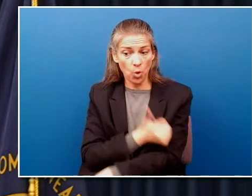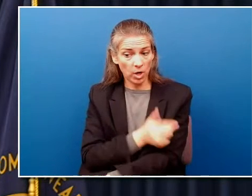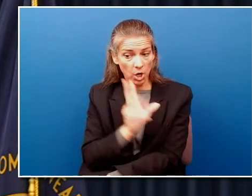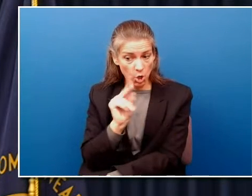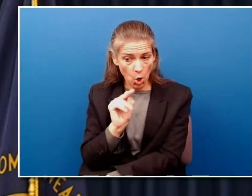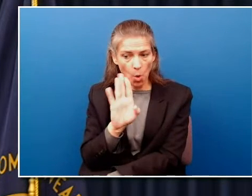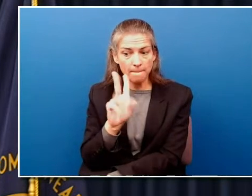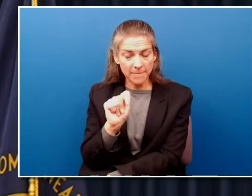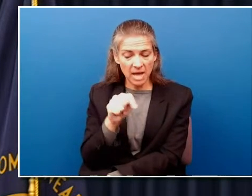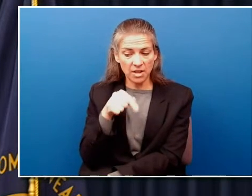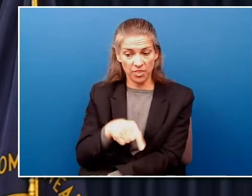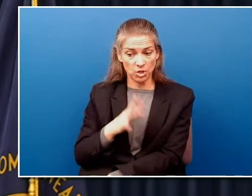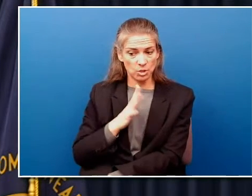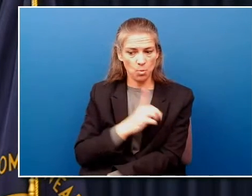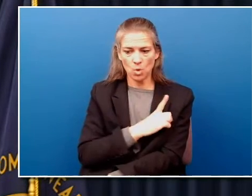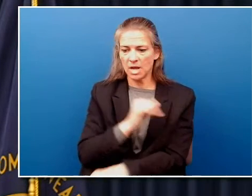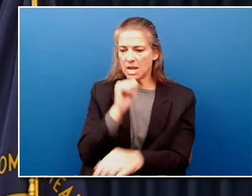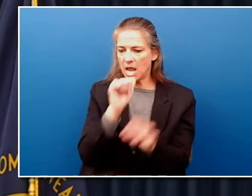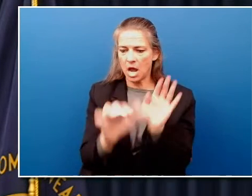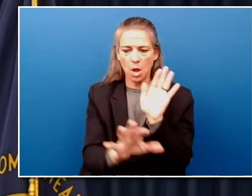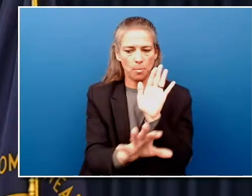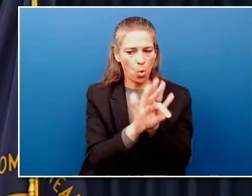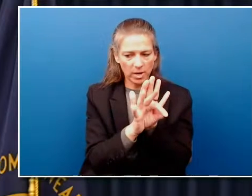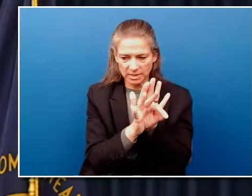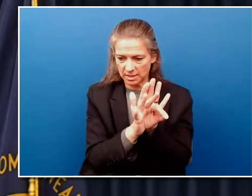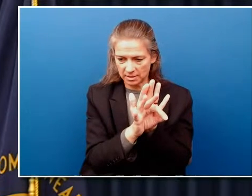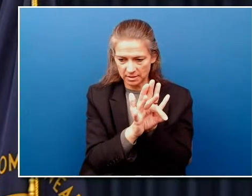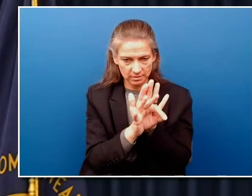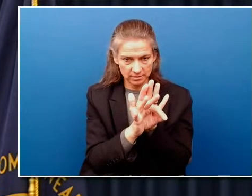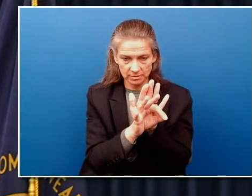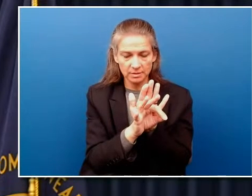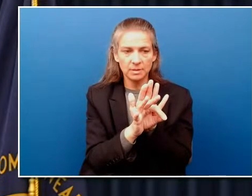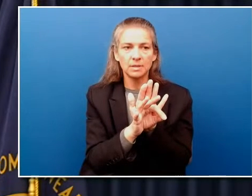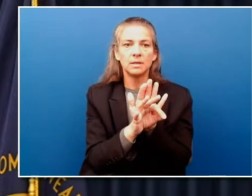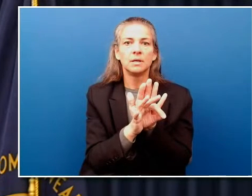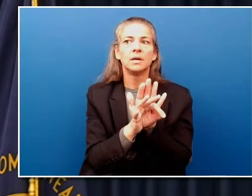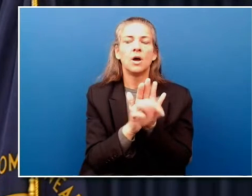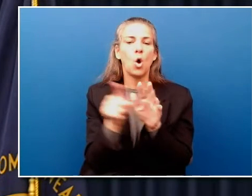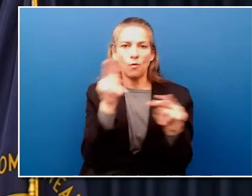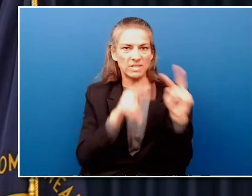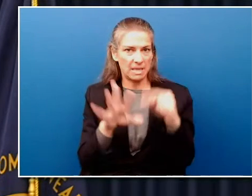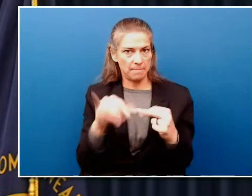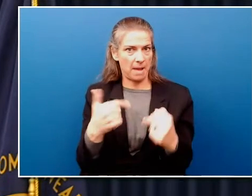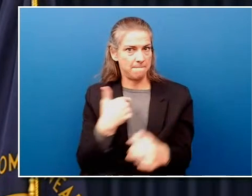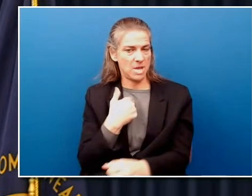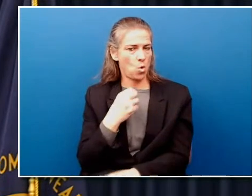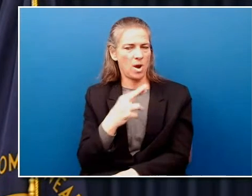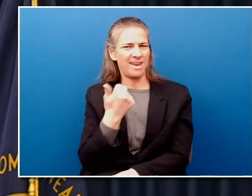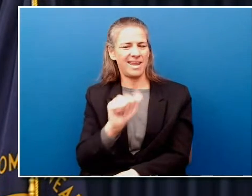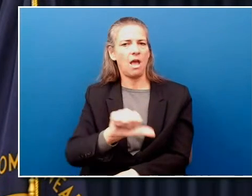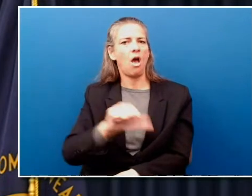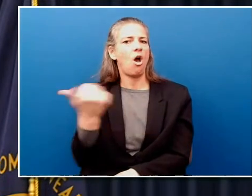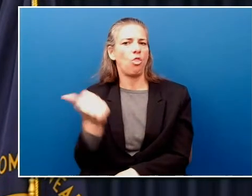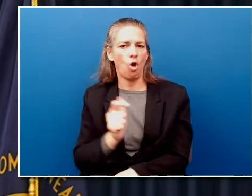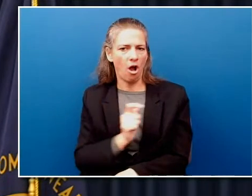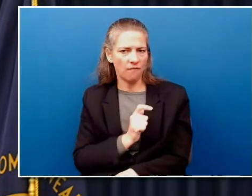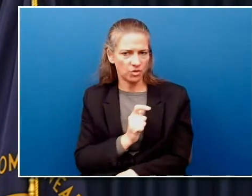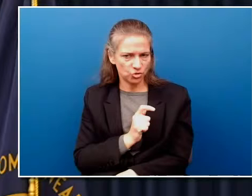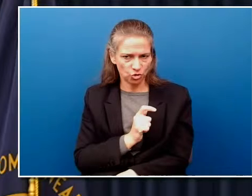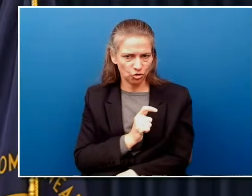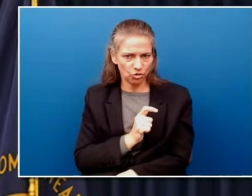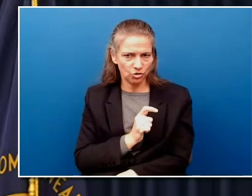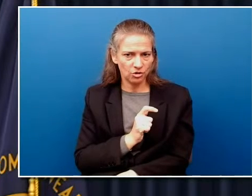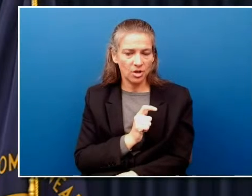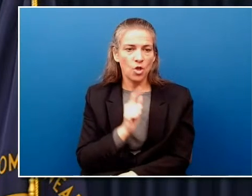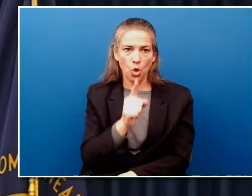board isn't appointed or really overseen by myself or any other constitutional officer. There are 22 members